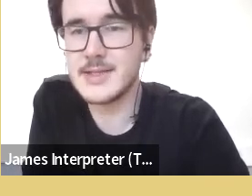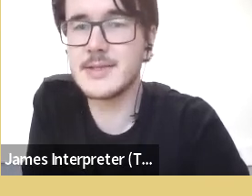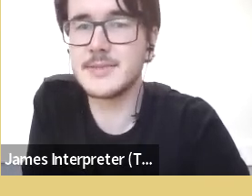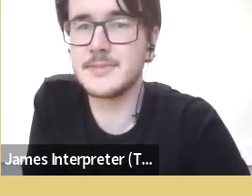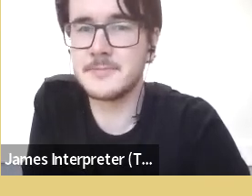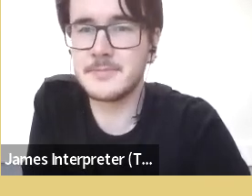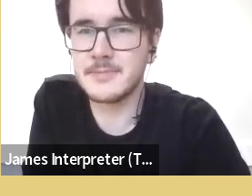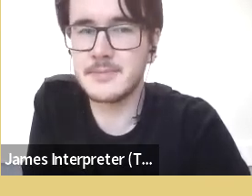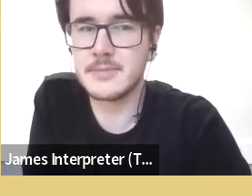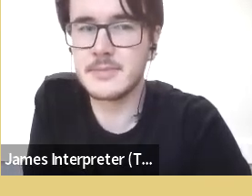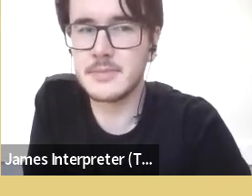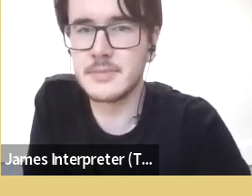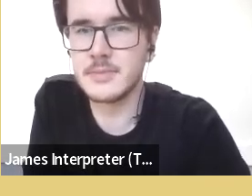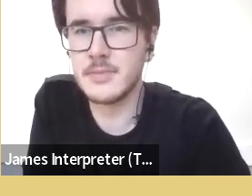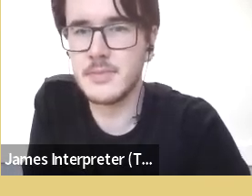Nice.